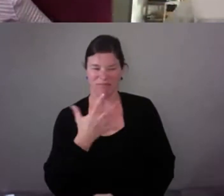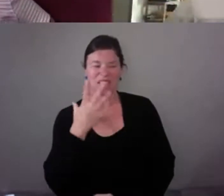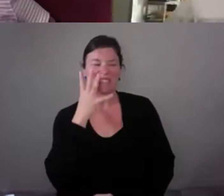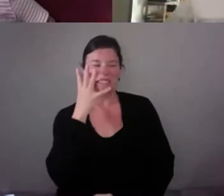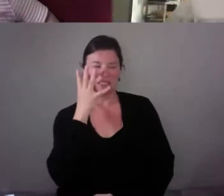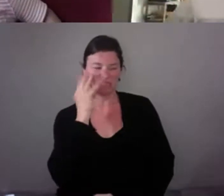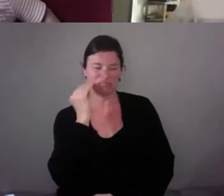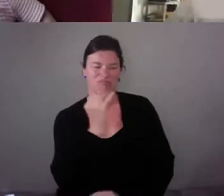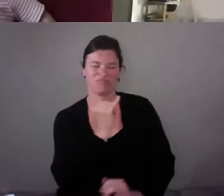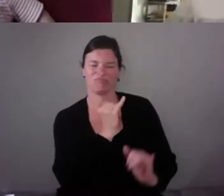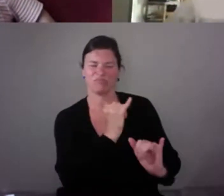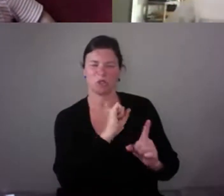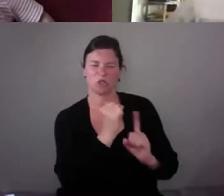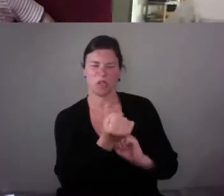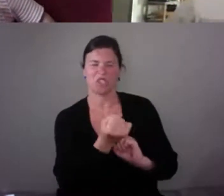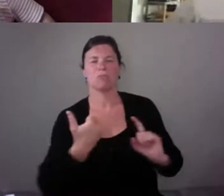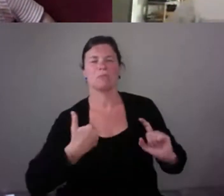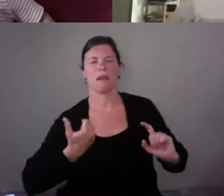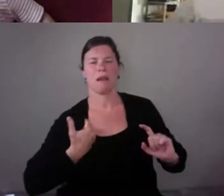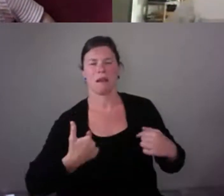circumstance when I was little.